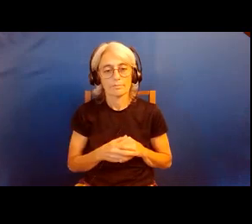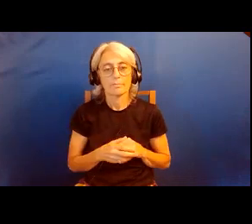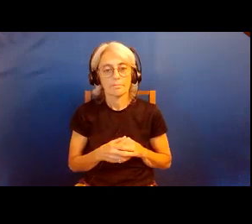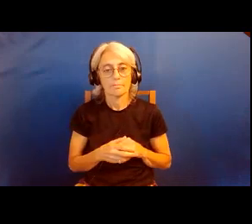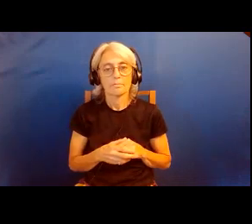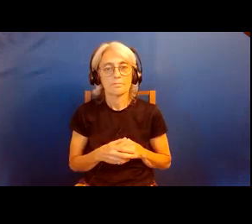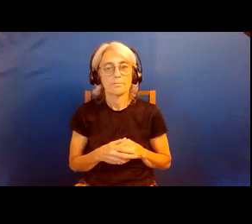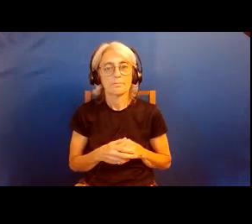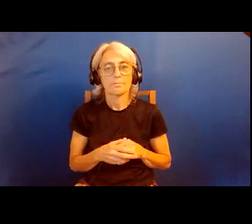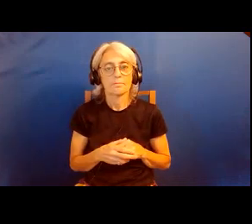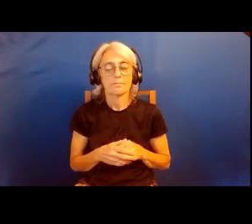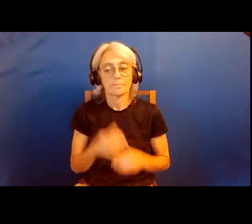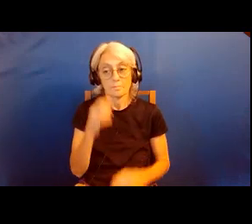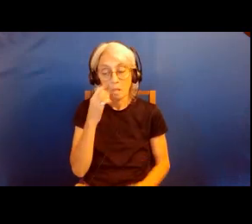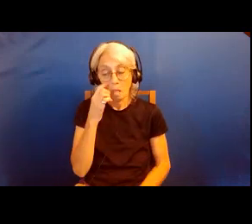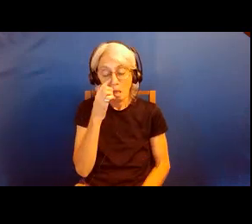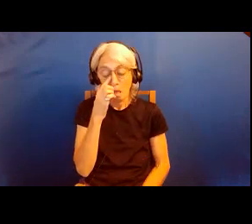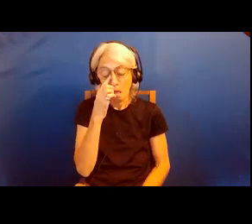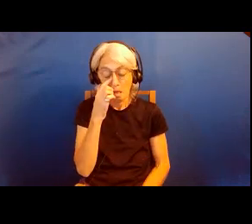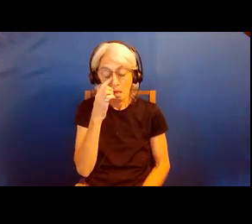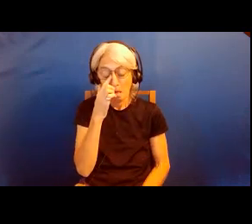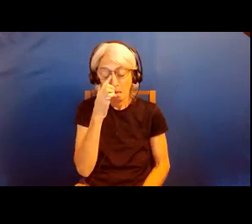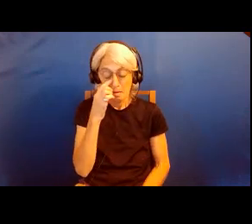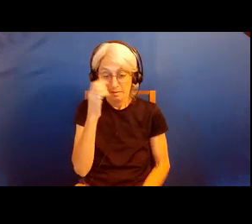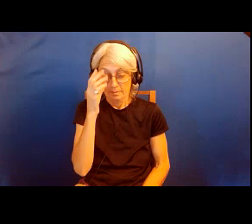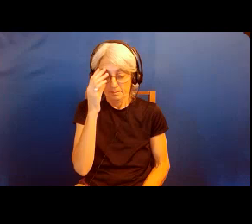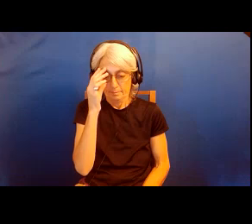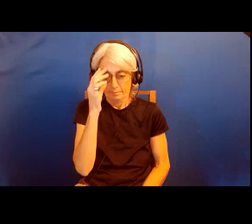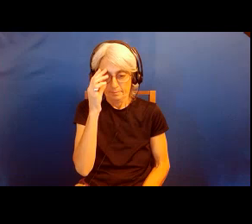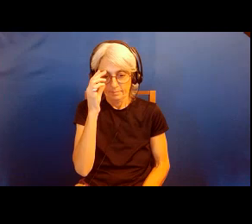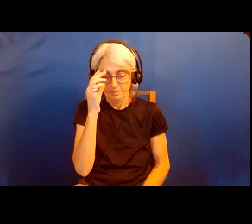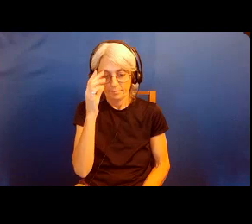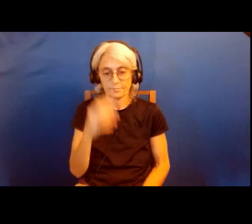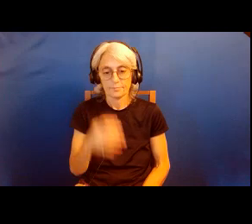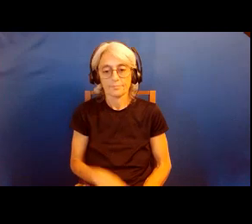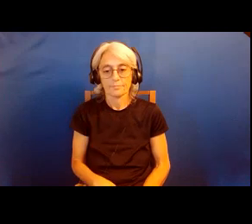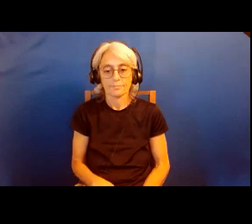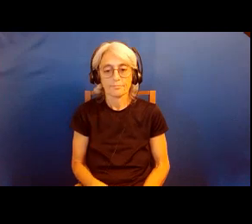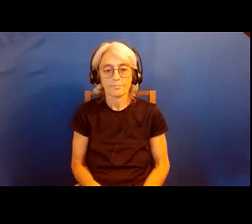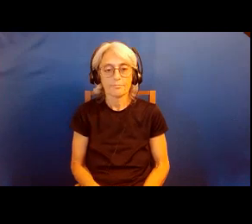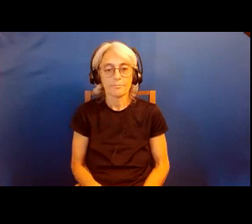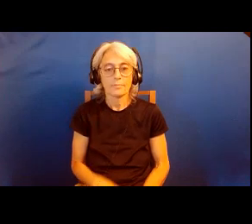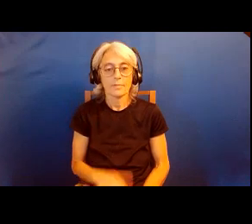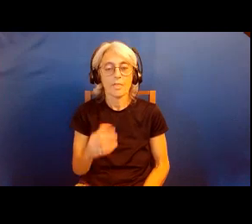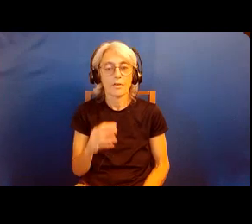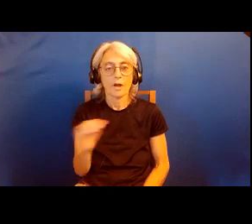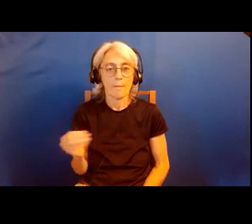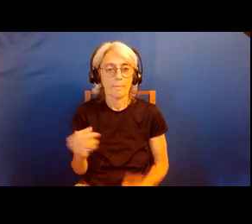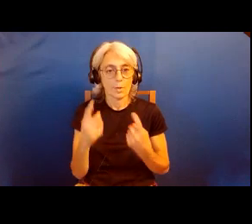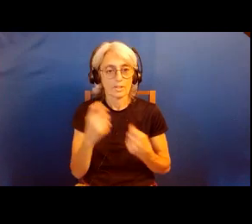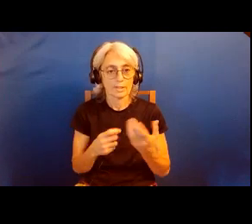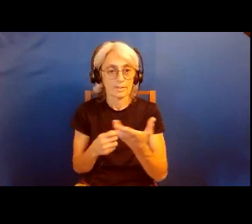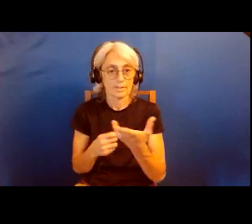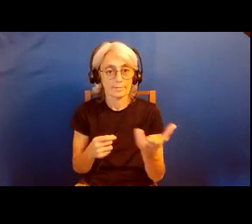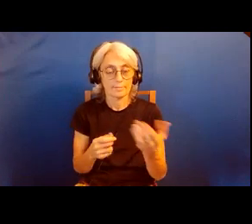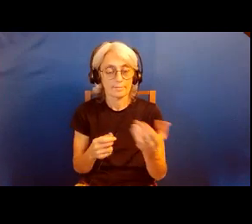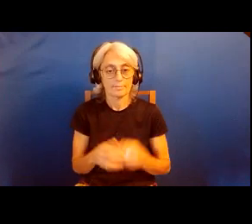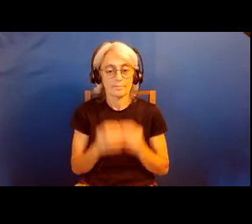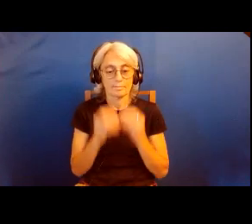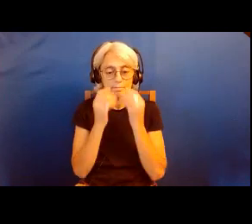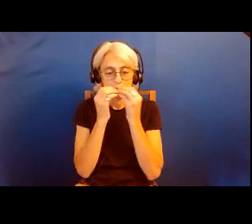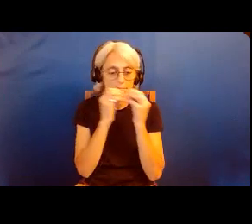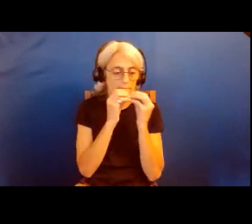Thanks, and thanks for you delving in on that, Vice Chair. I know you've been looking deeply. Any other questions, comments? Thank you, Keith. Right on. Thank